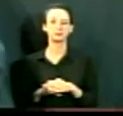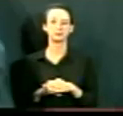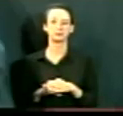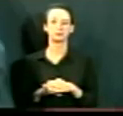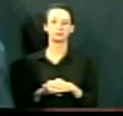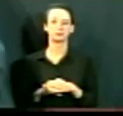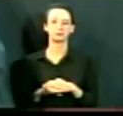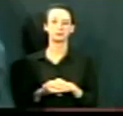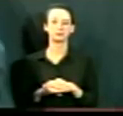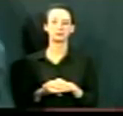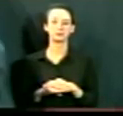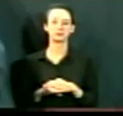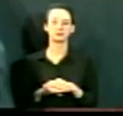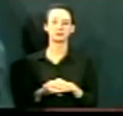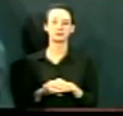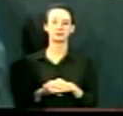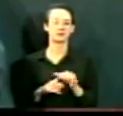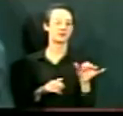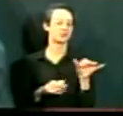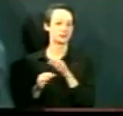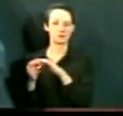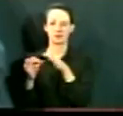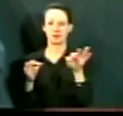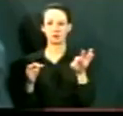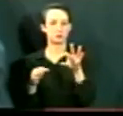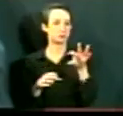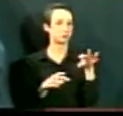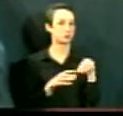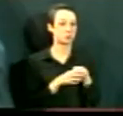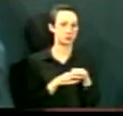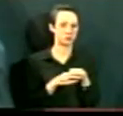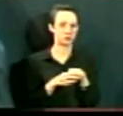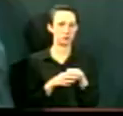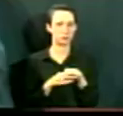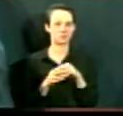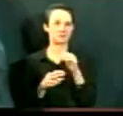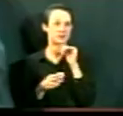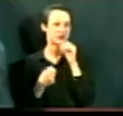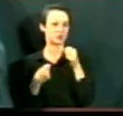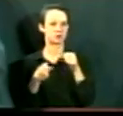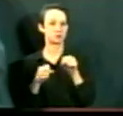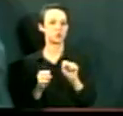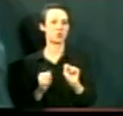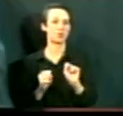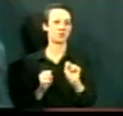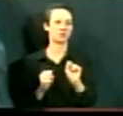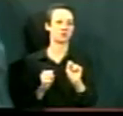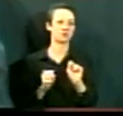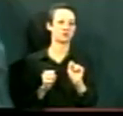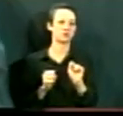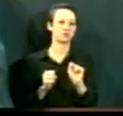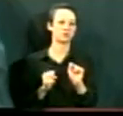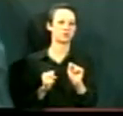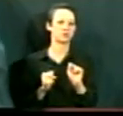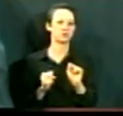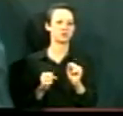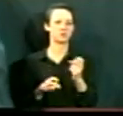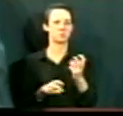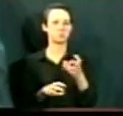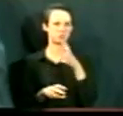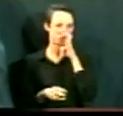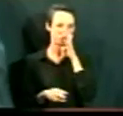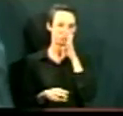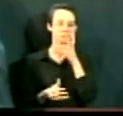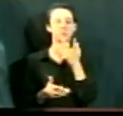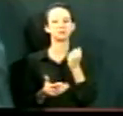We brought the same language in, not trying to tie anybody's hands. It didn't tie anybody's hands this past